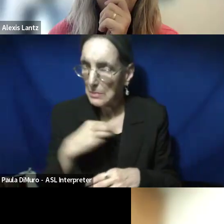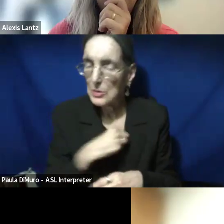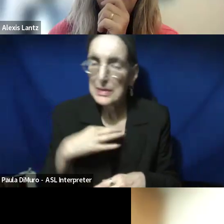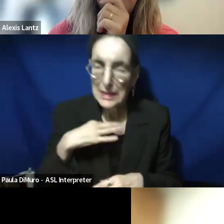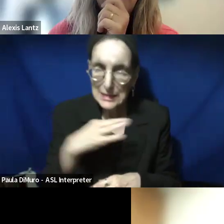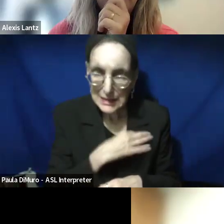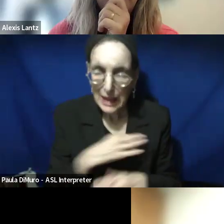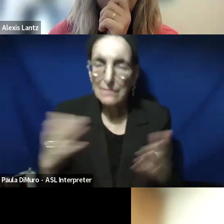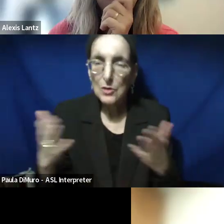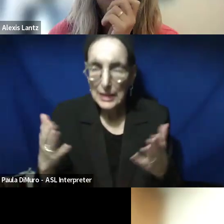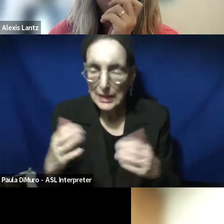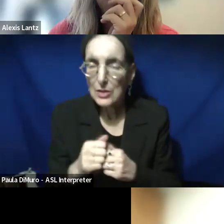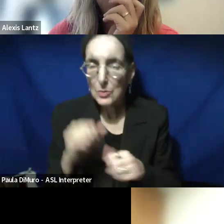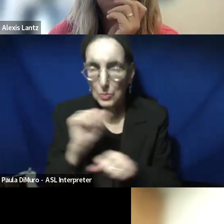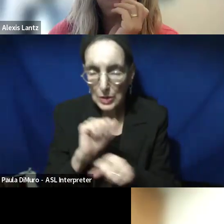create,